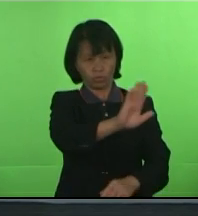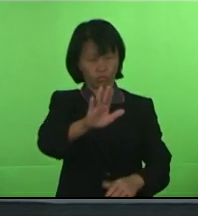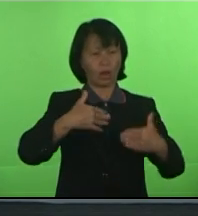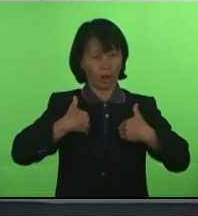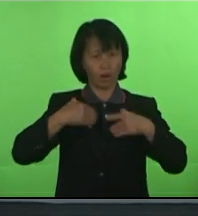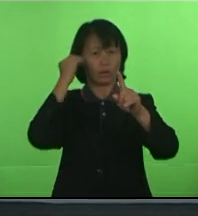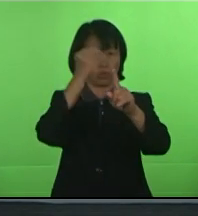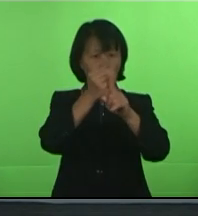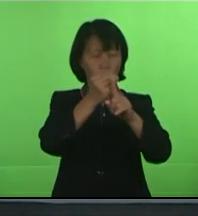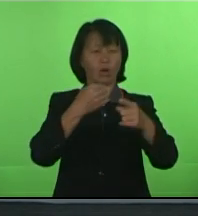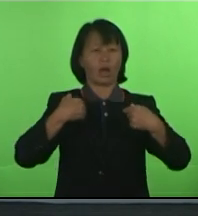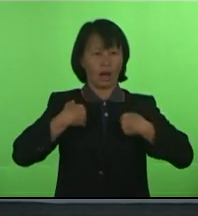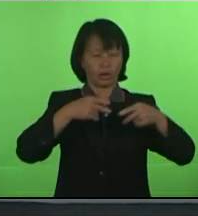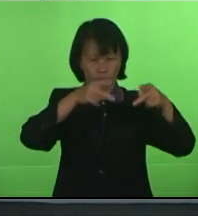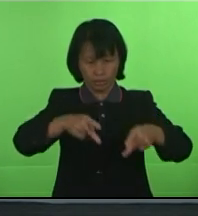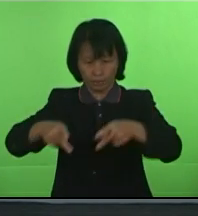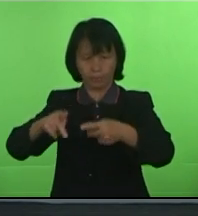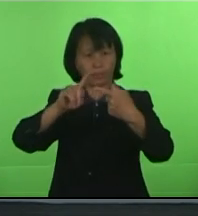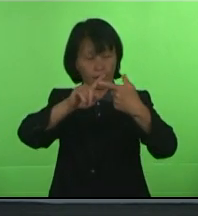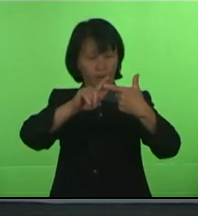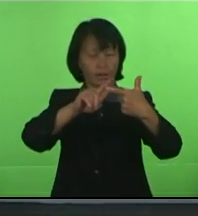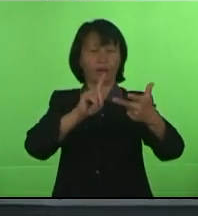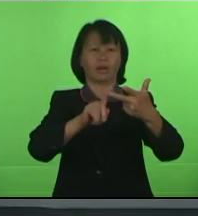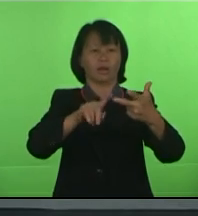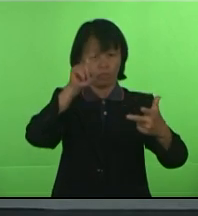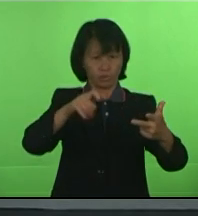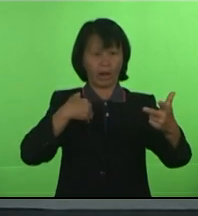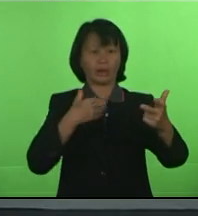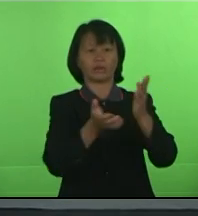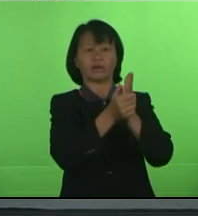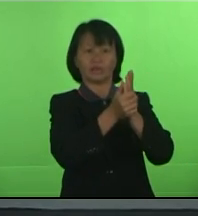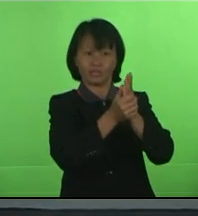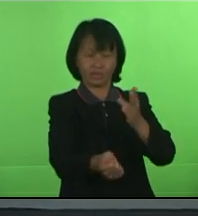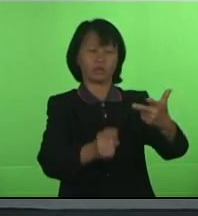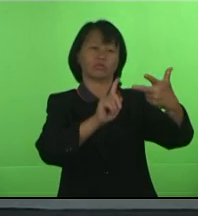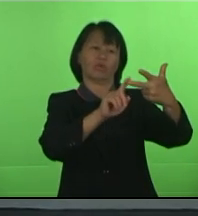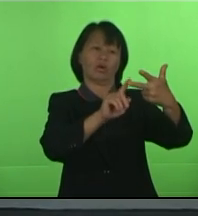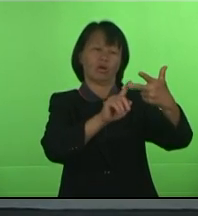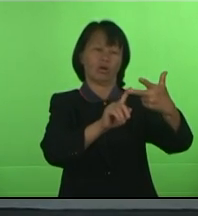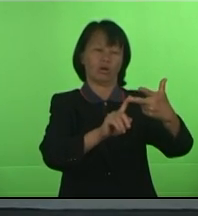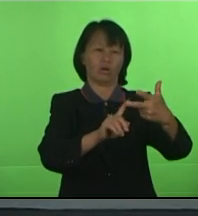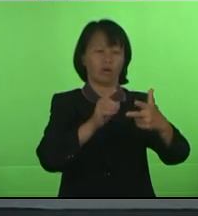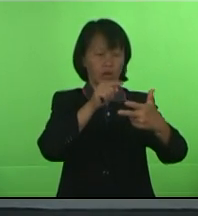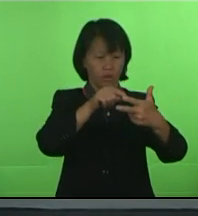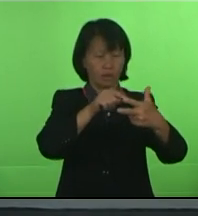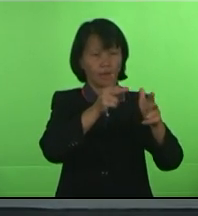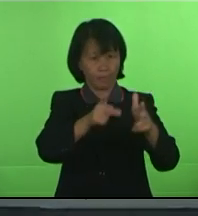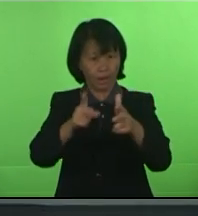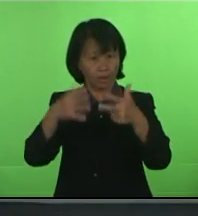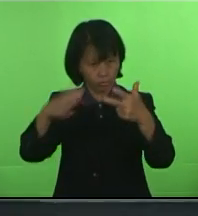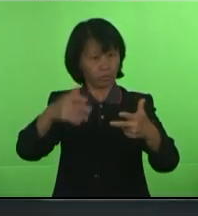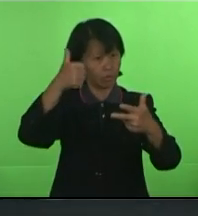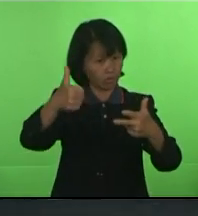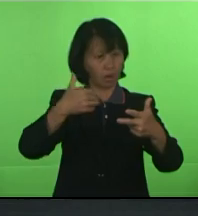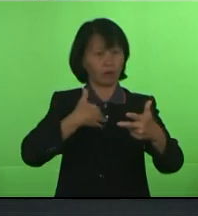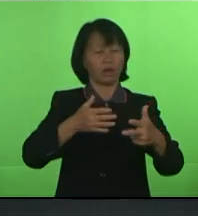goal, you come up with a planner, you also must have the skills. So as student, you have your plan, what you want to do, your